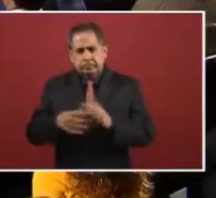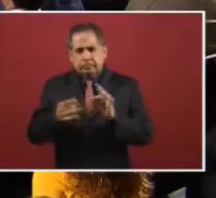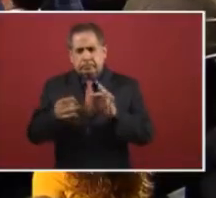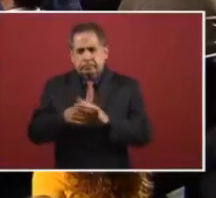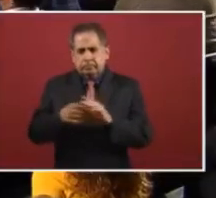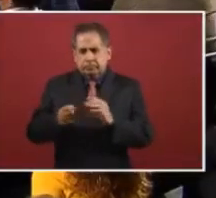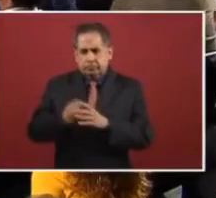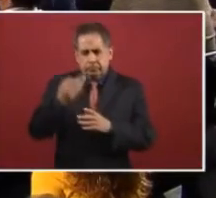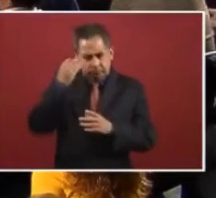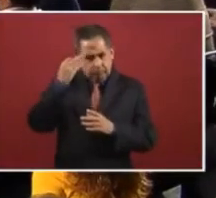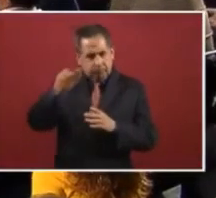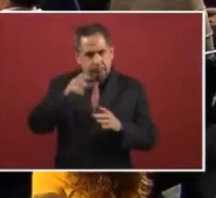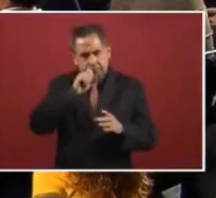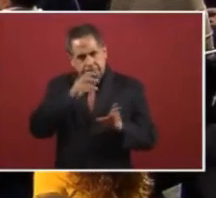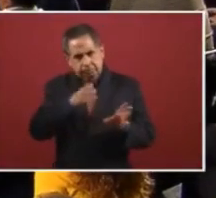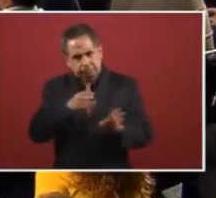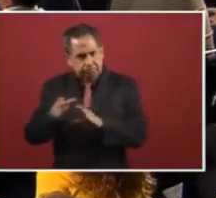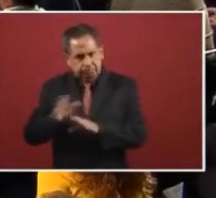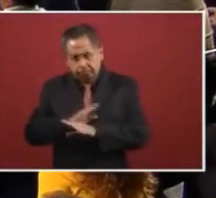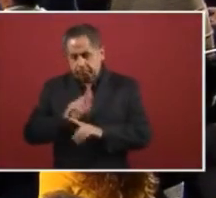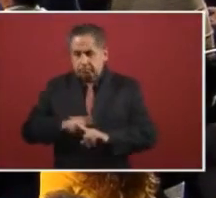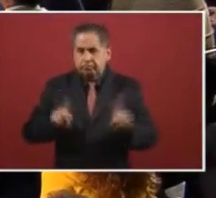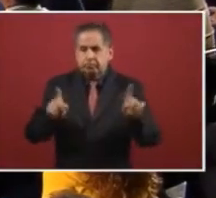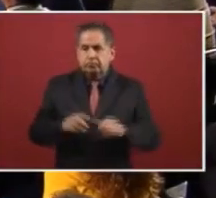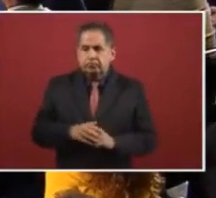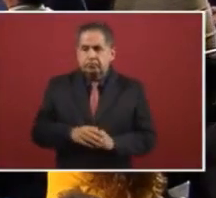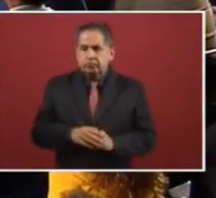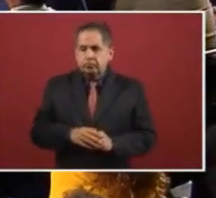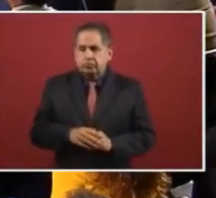Here, they have talked about a new